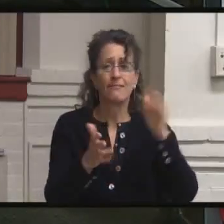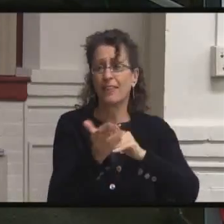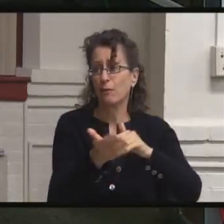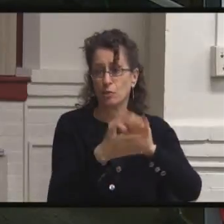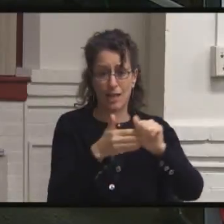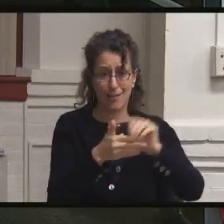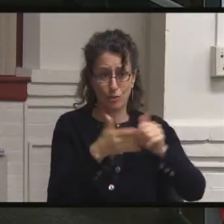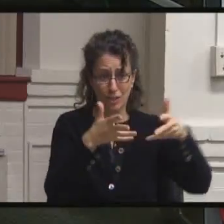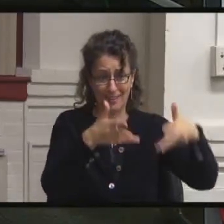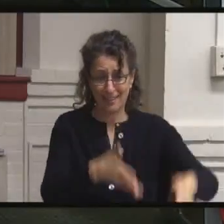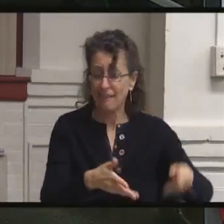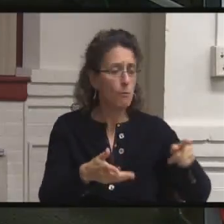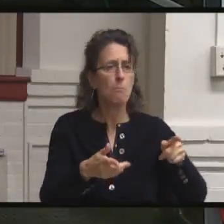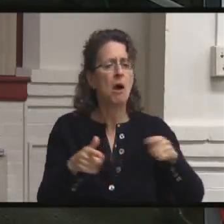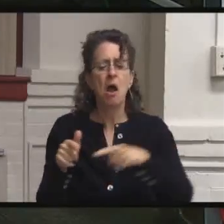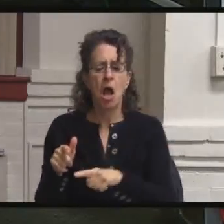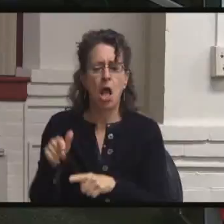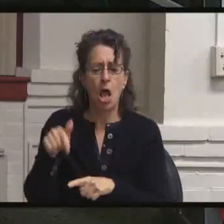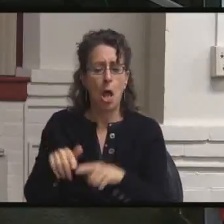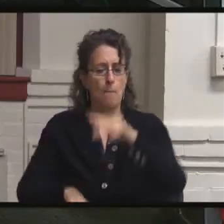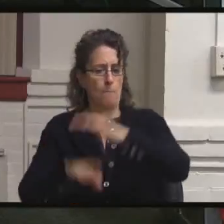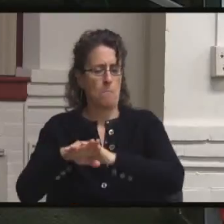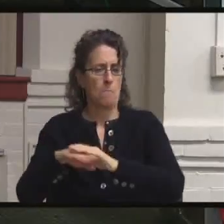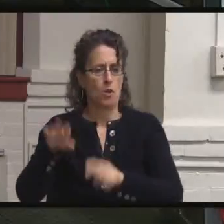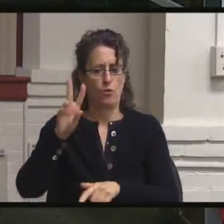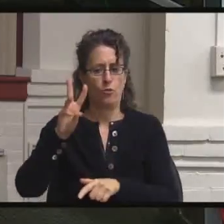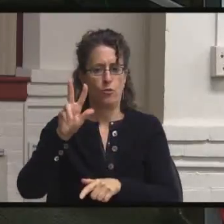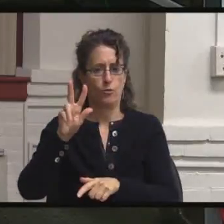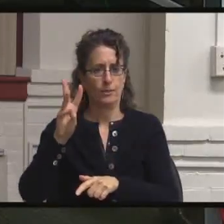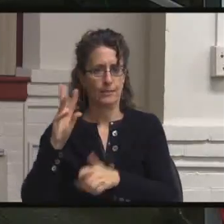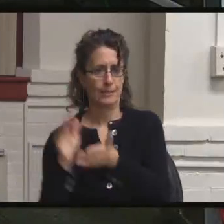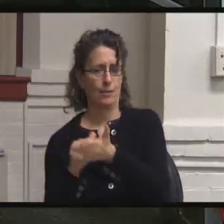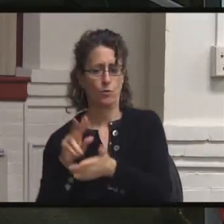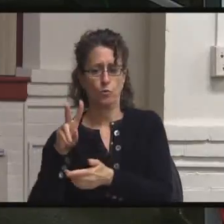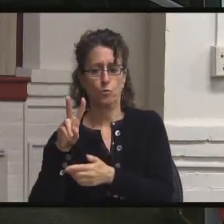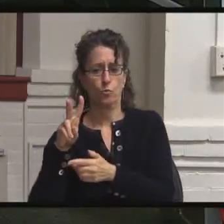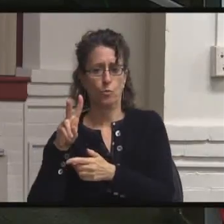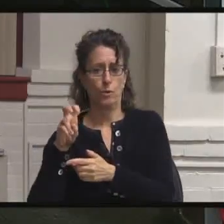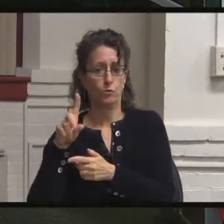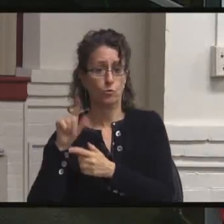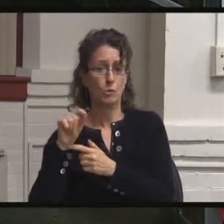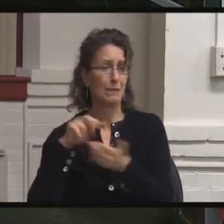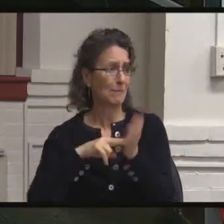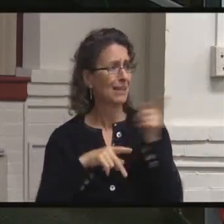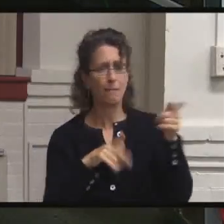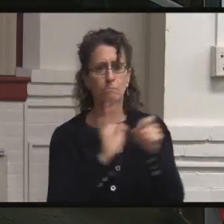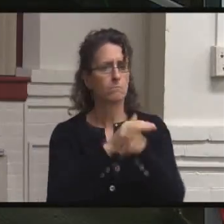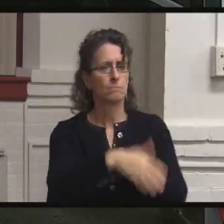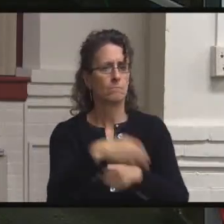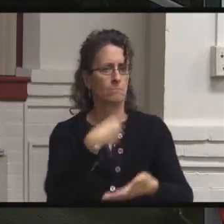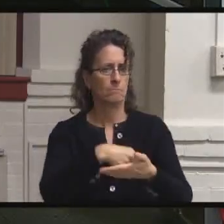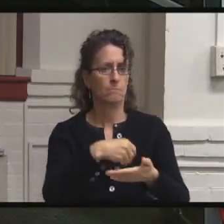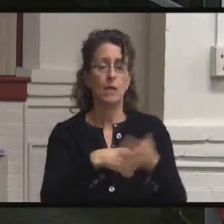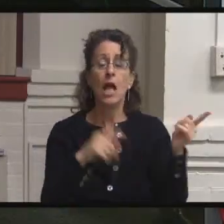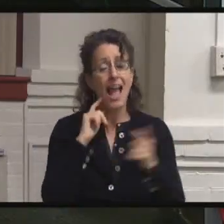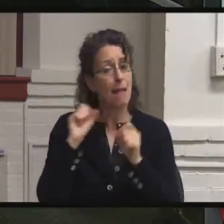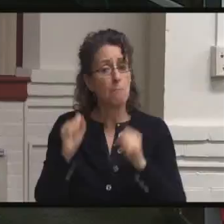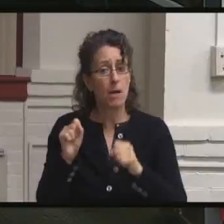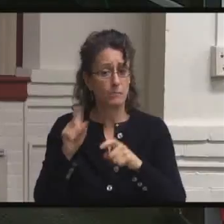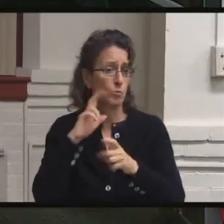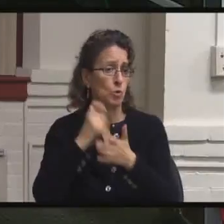we propose, would be $36,220, and it's entirely possible it would be considerably less.